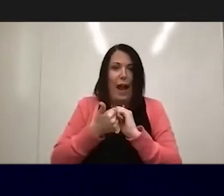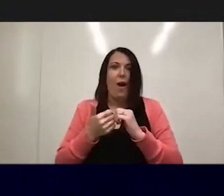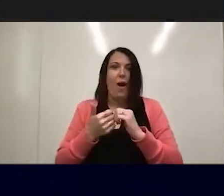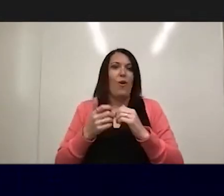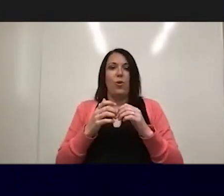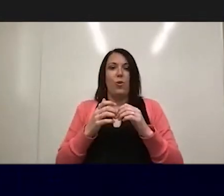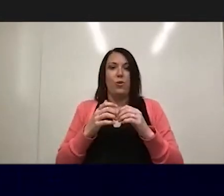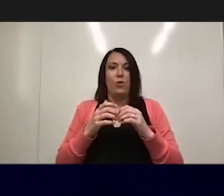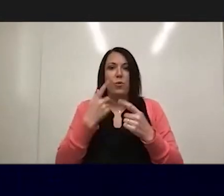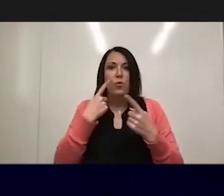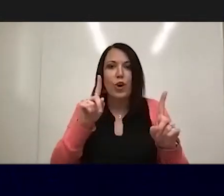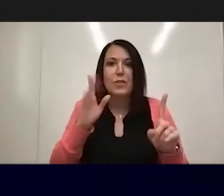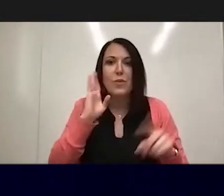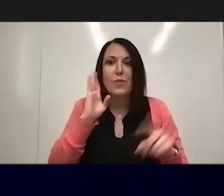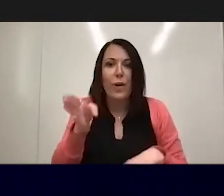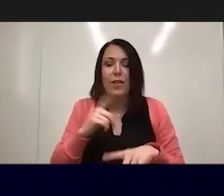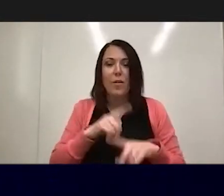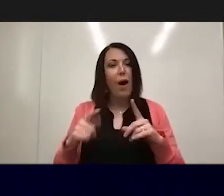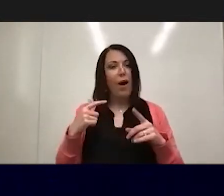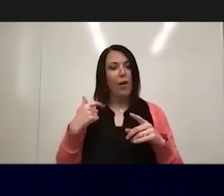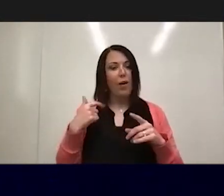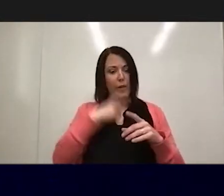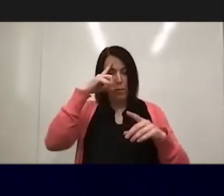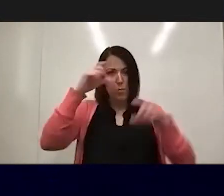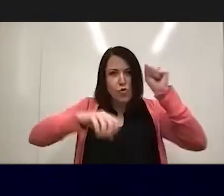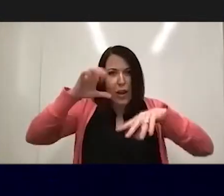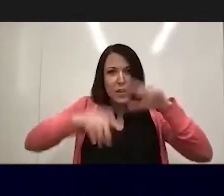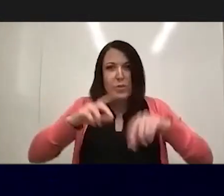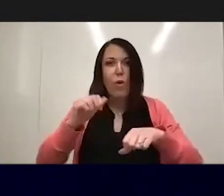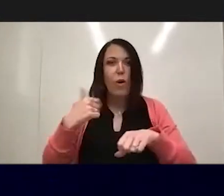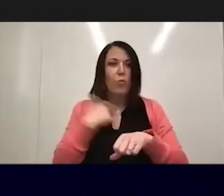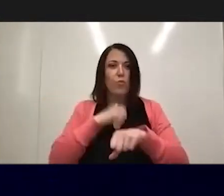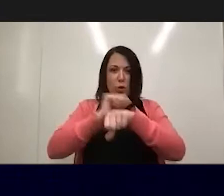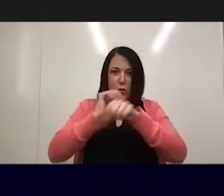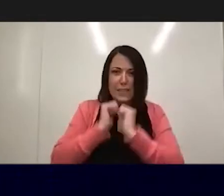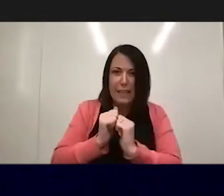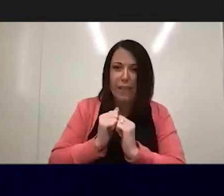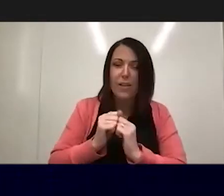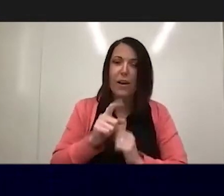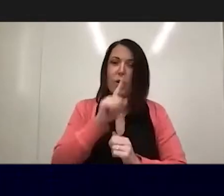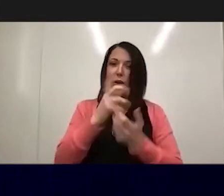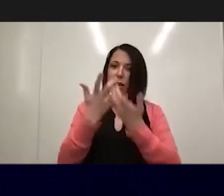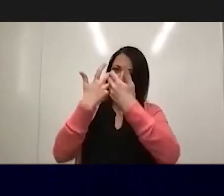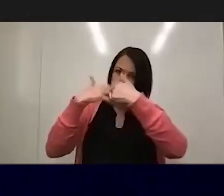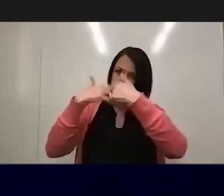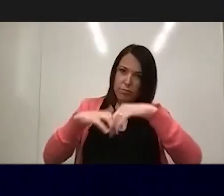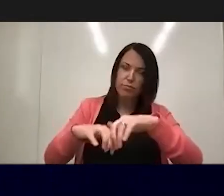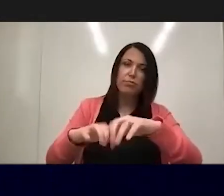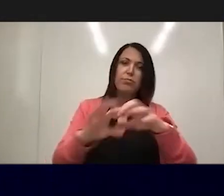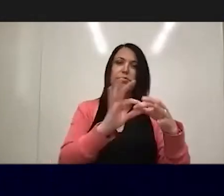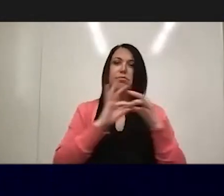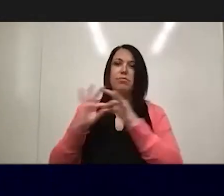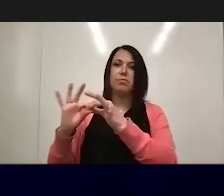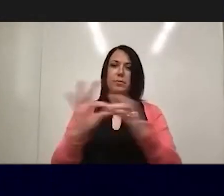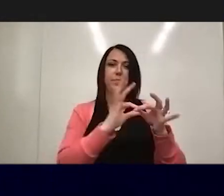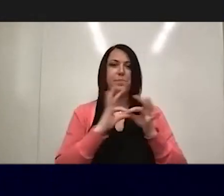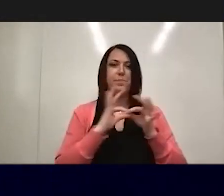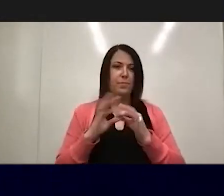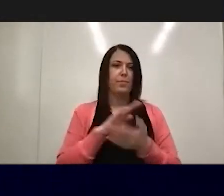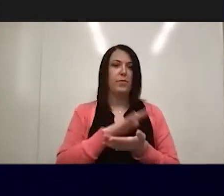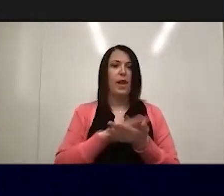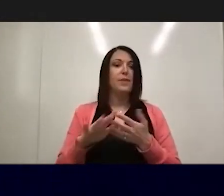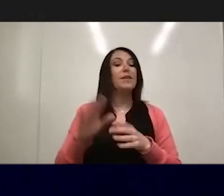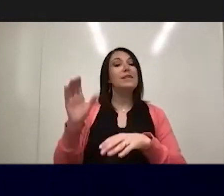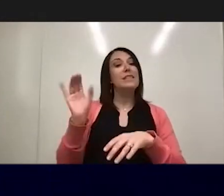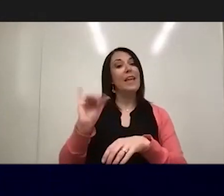us a little bit more. And we saw the Colorado team doing the same thing. They were making